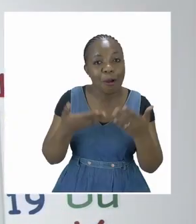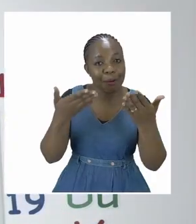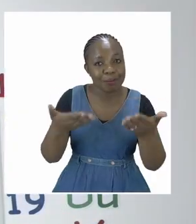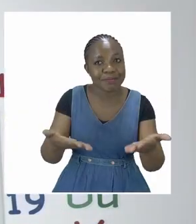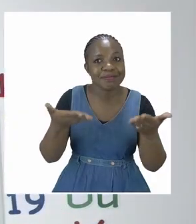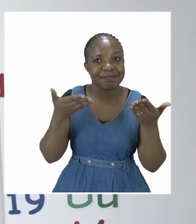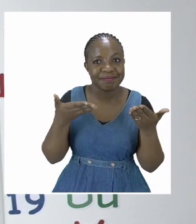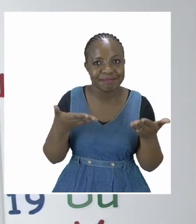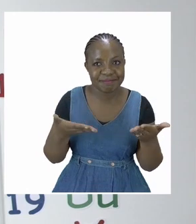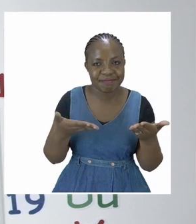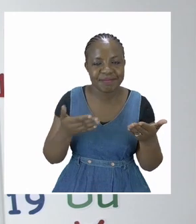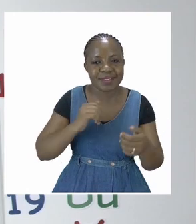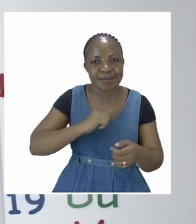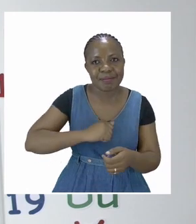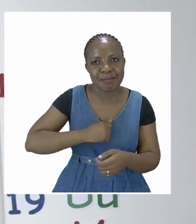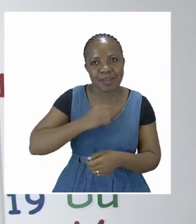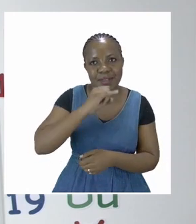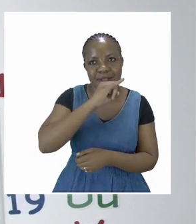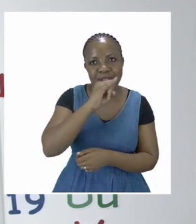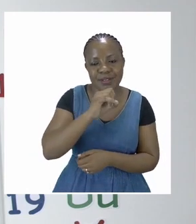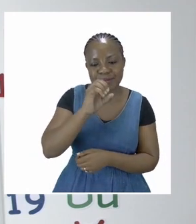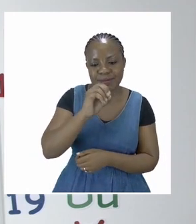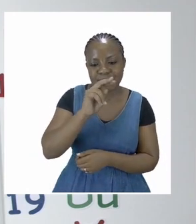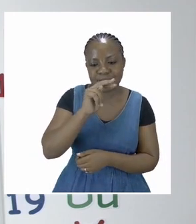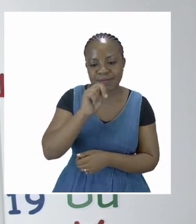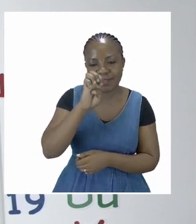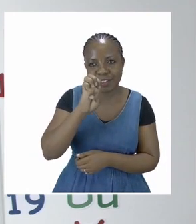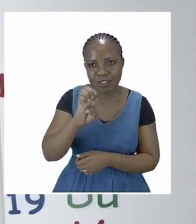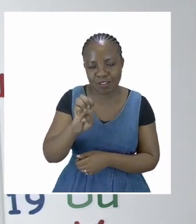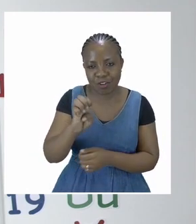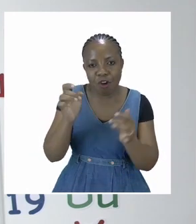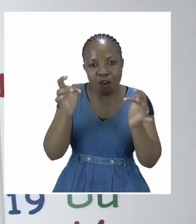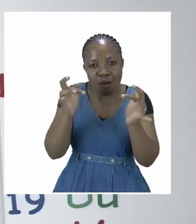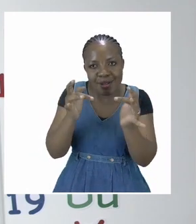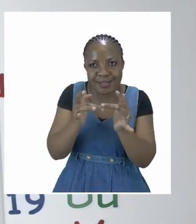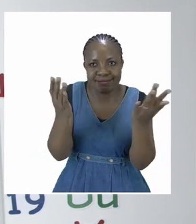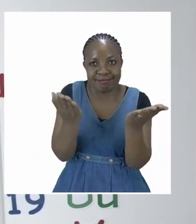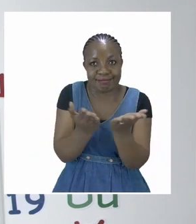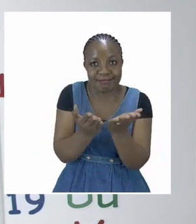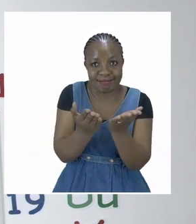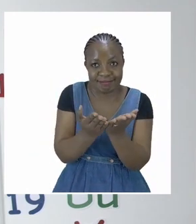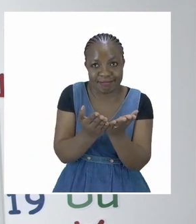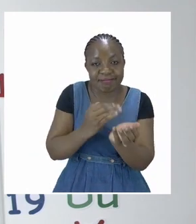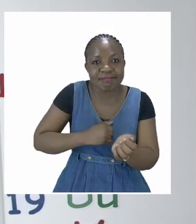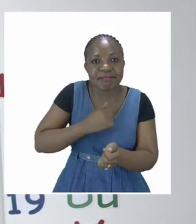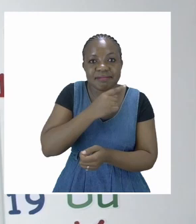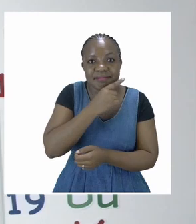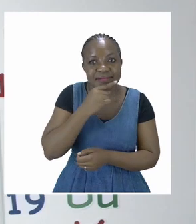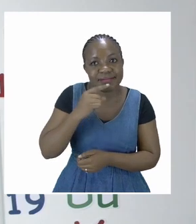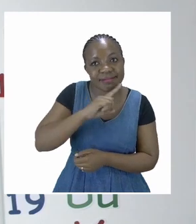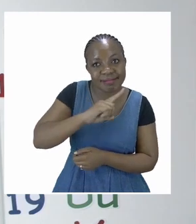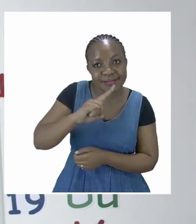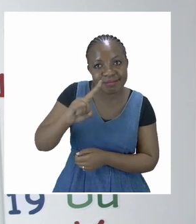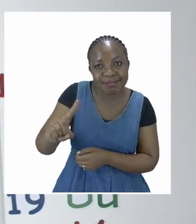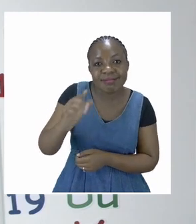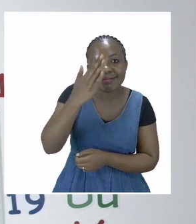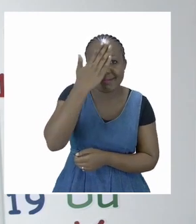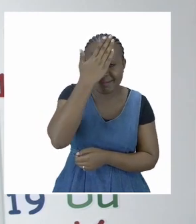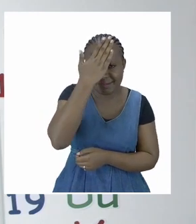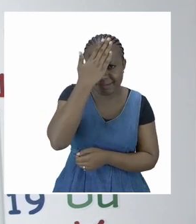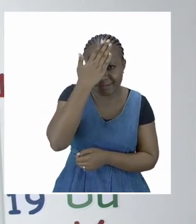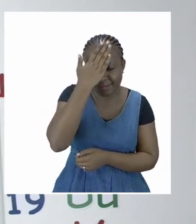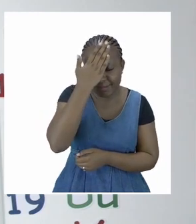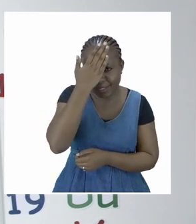Welcome to My Zone Online School. My name is Teacher Mutsa. Get your education